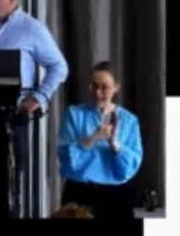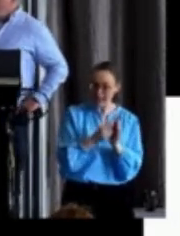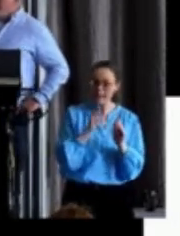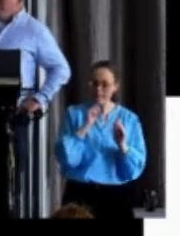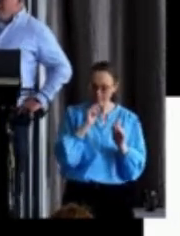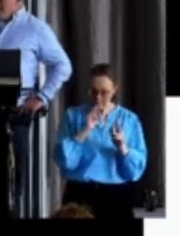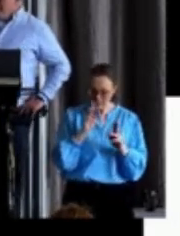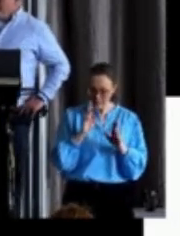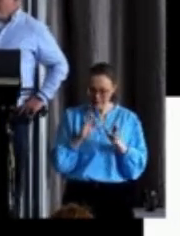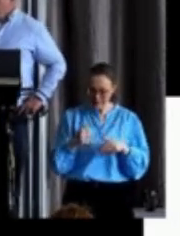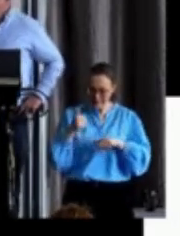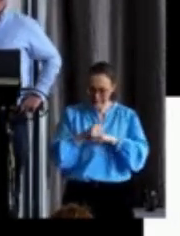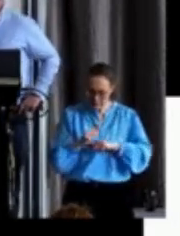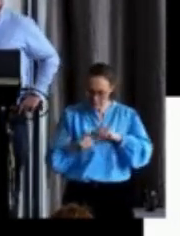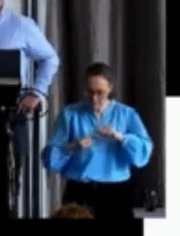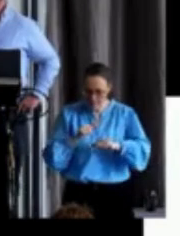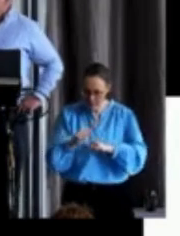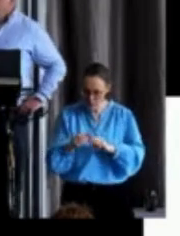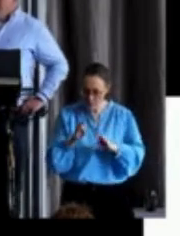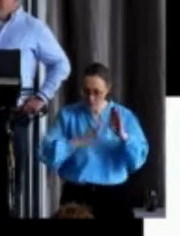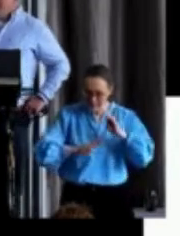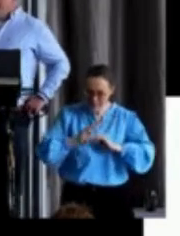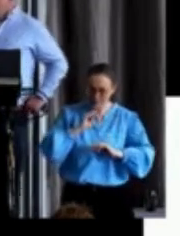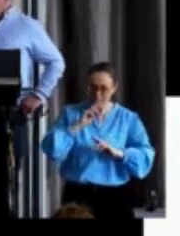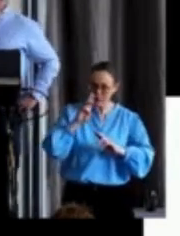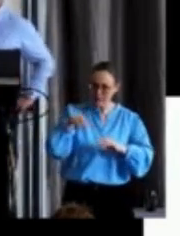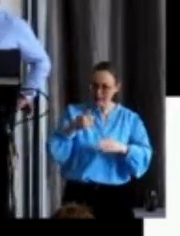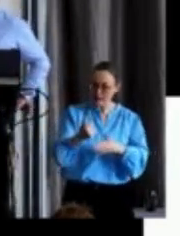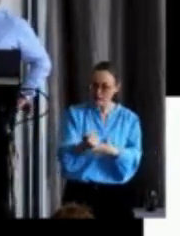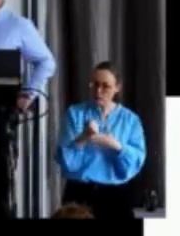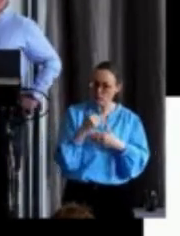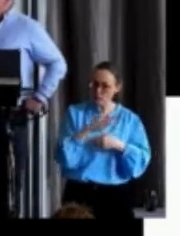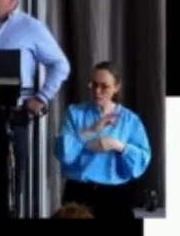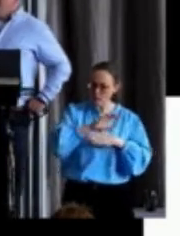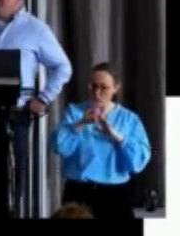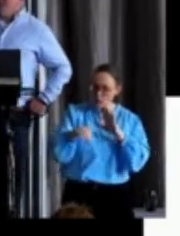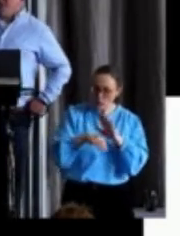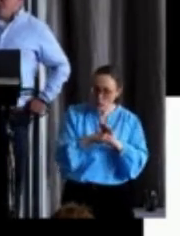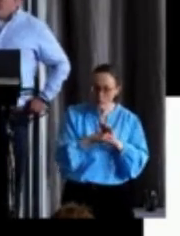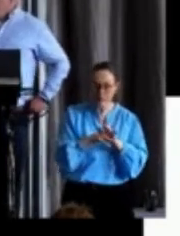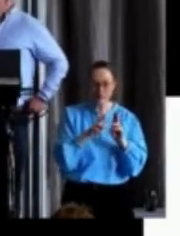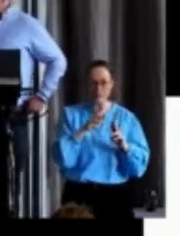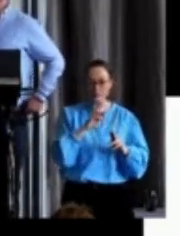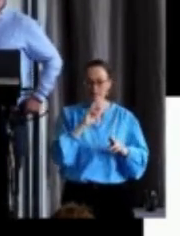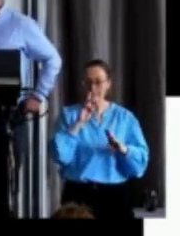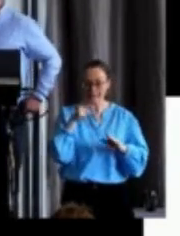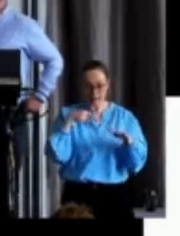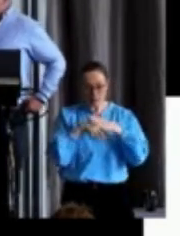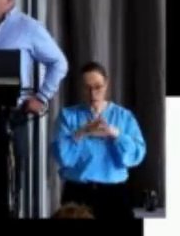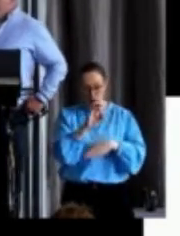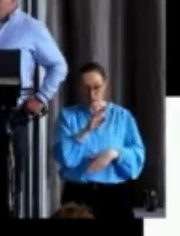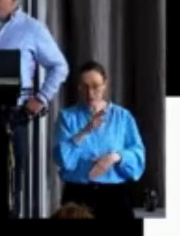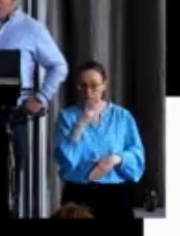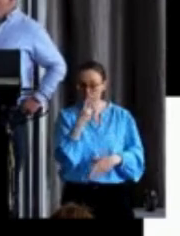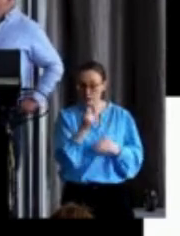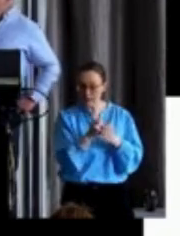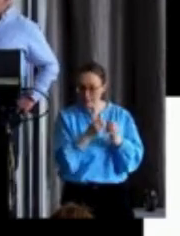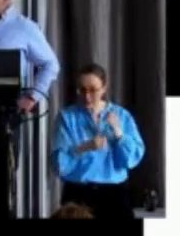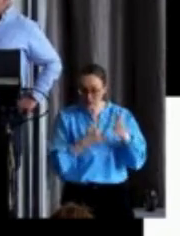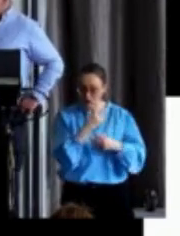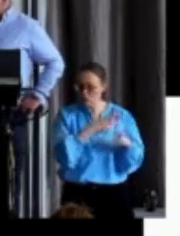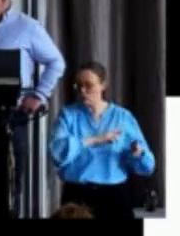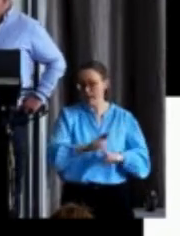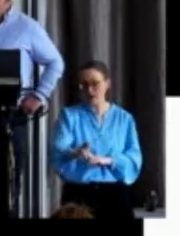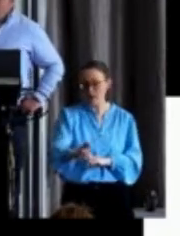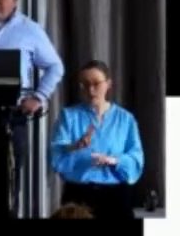of behaviour and a governmental support. You don't have to ask questions. You can go to see your GP twice a year, and it's a regular